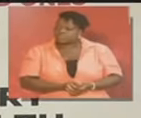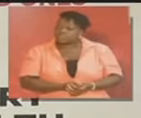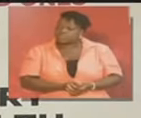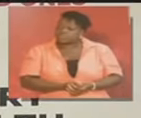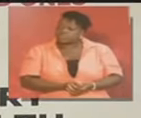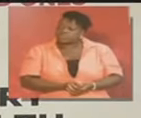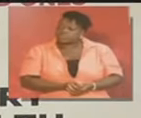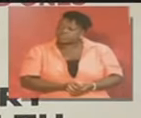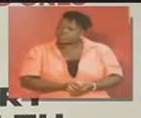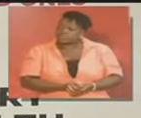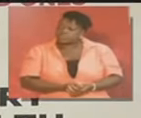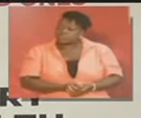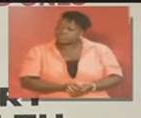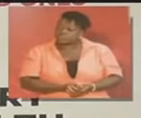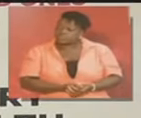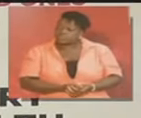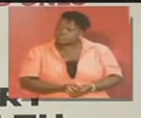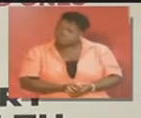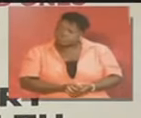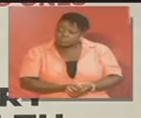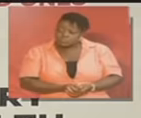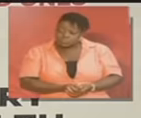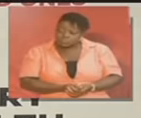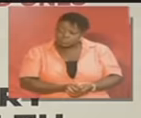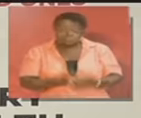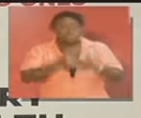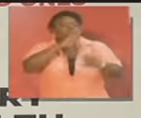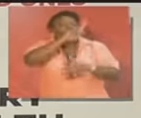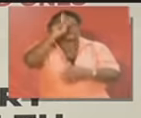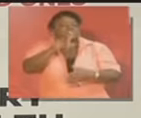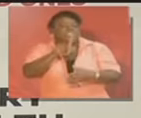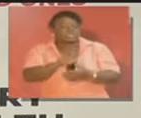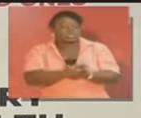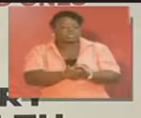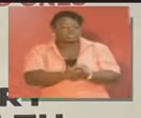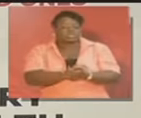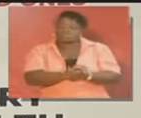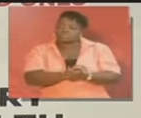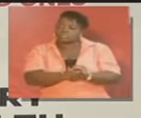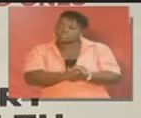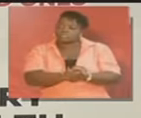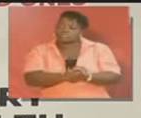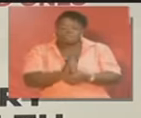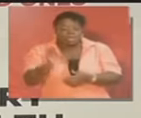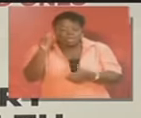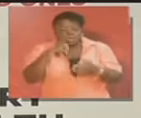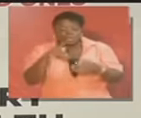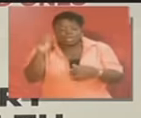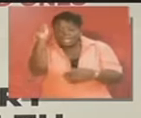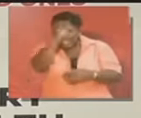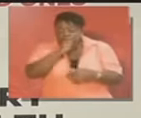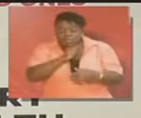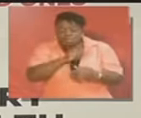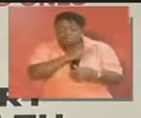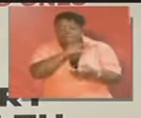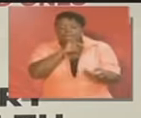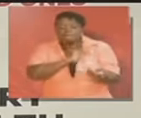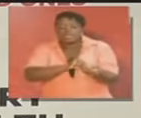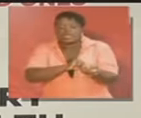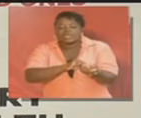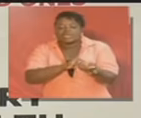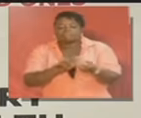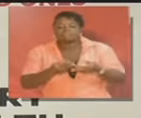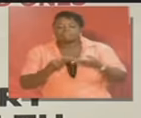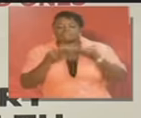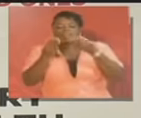expand further on the question that was asked concerning the African Medical Supplies platform, that we